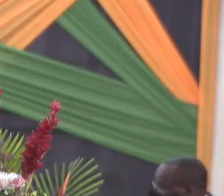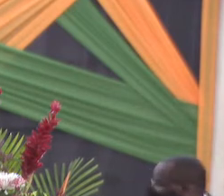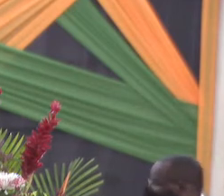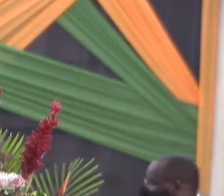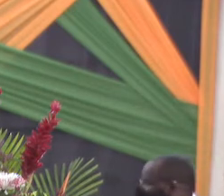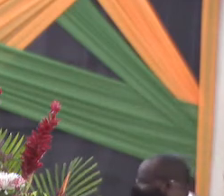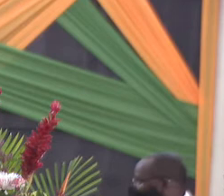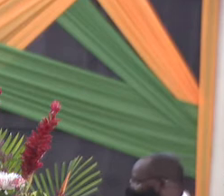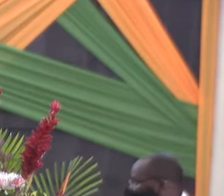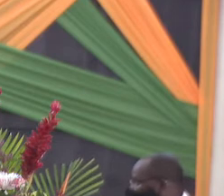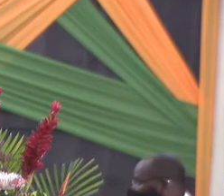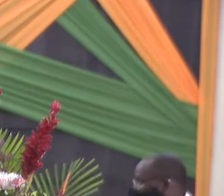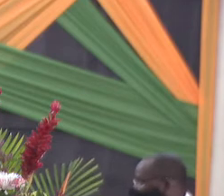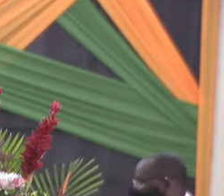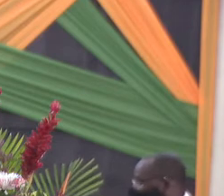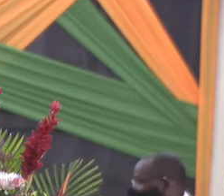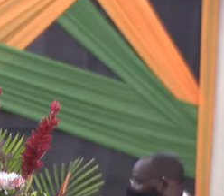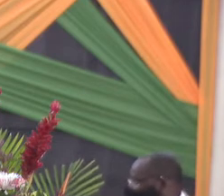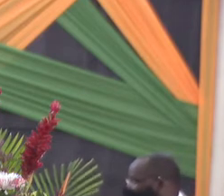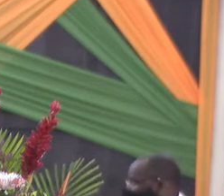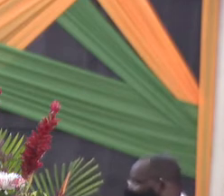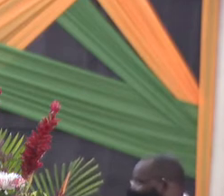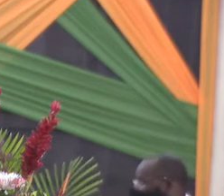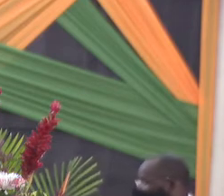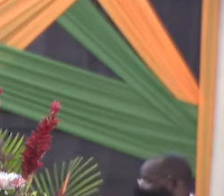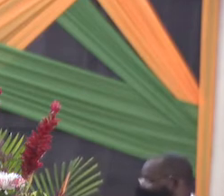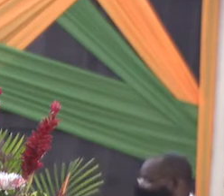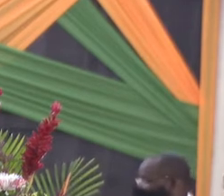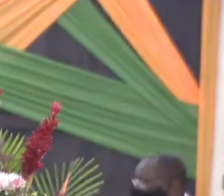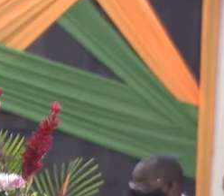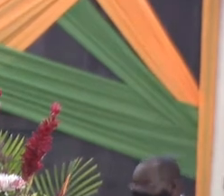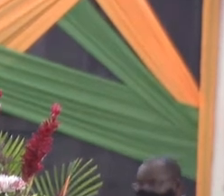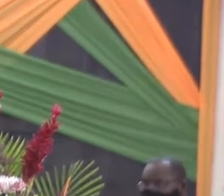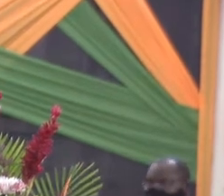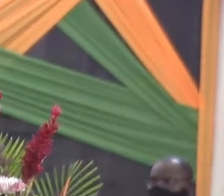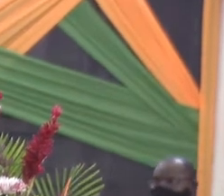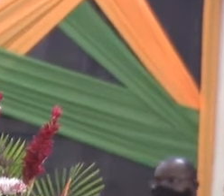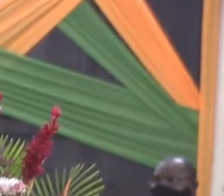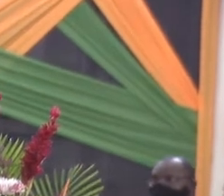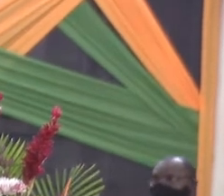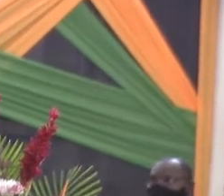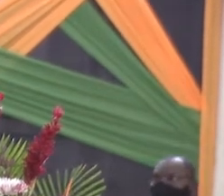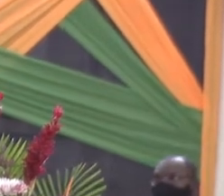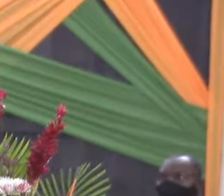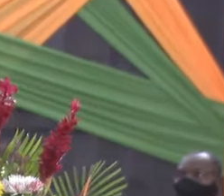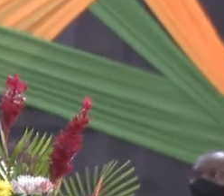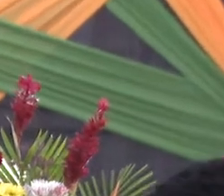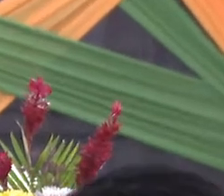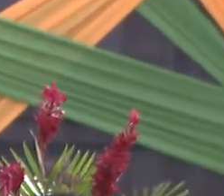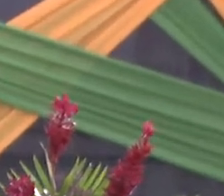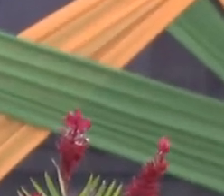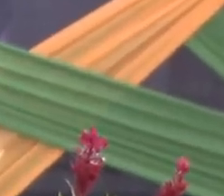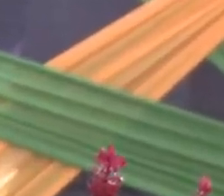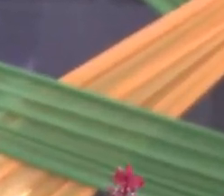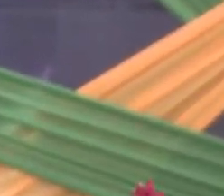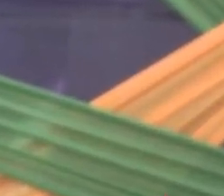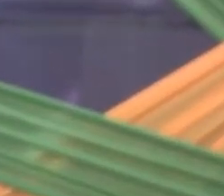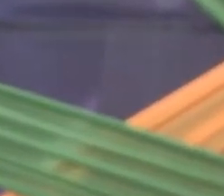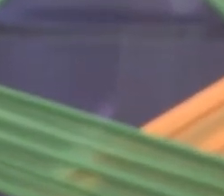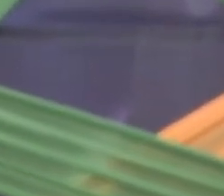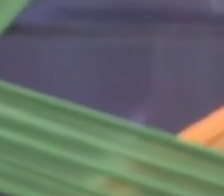pleasant good morning and happy Emancipendence to my brothers and sisters